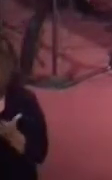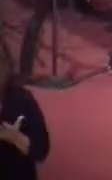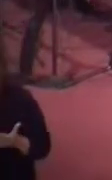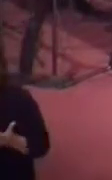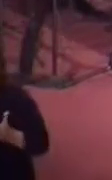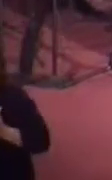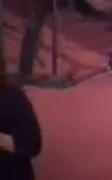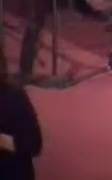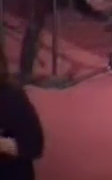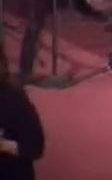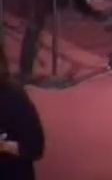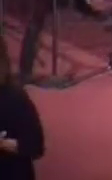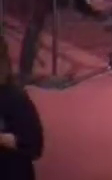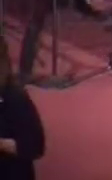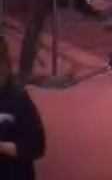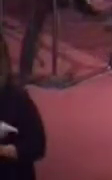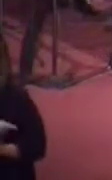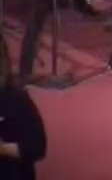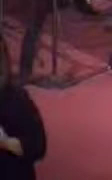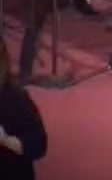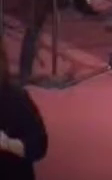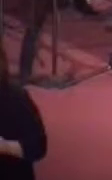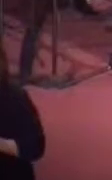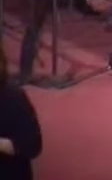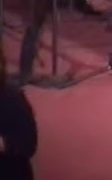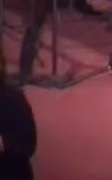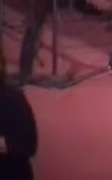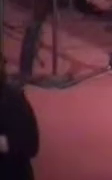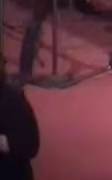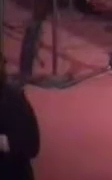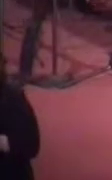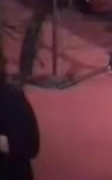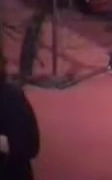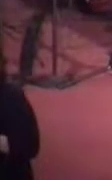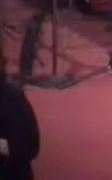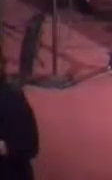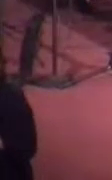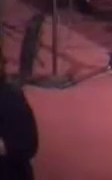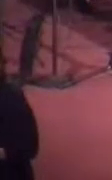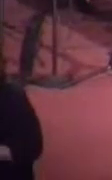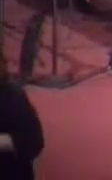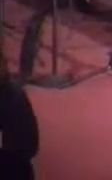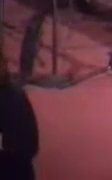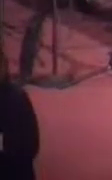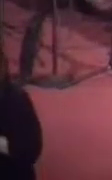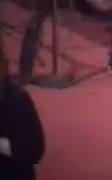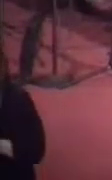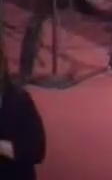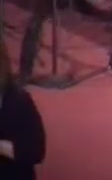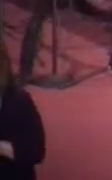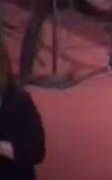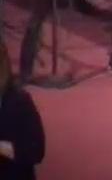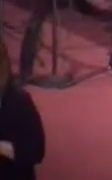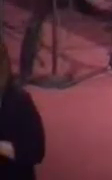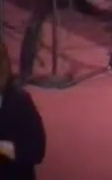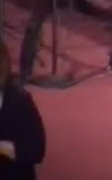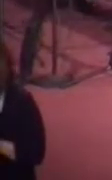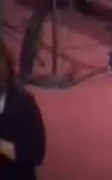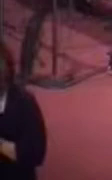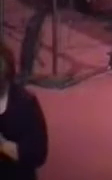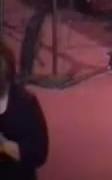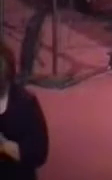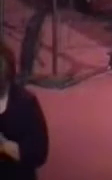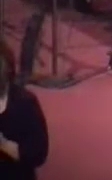way to sever a person from God than to cut off the power of prayer? I don't know if you're aware of this. Many of you were. It made national